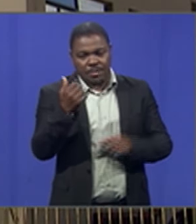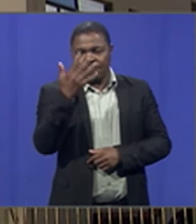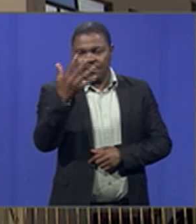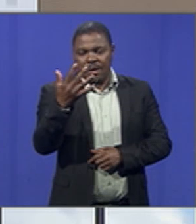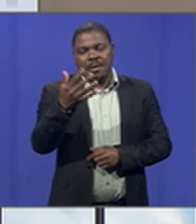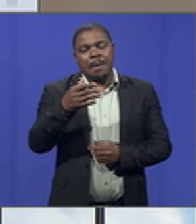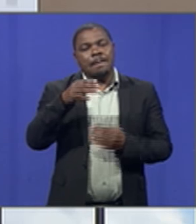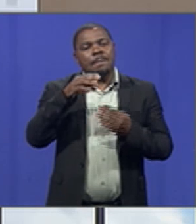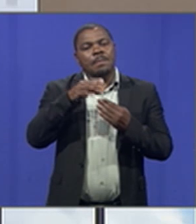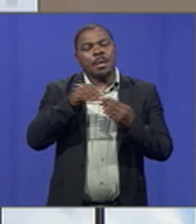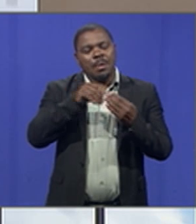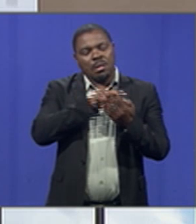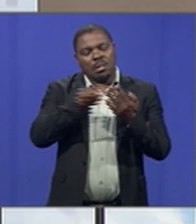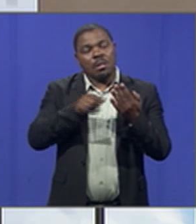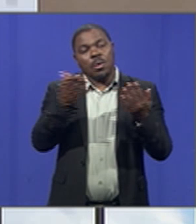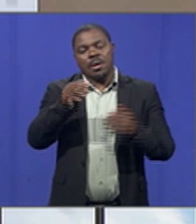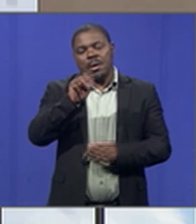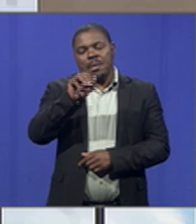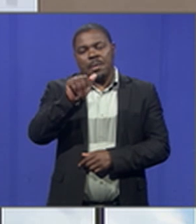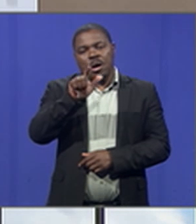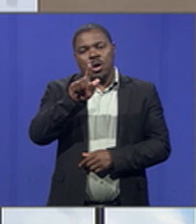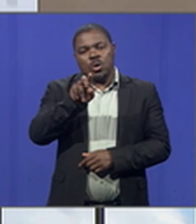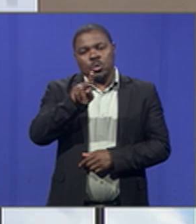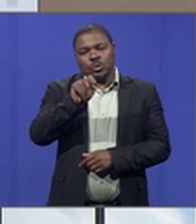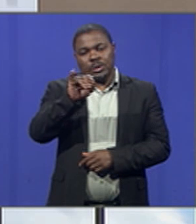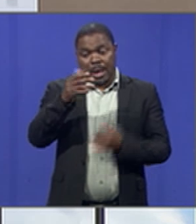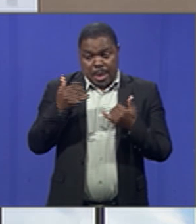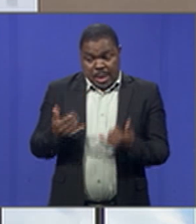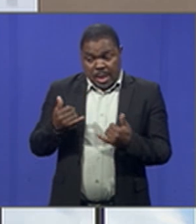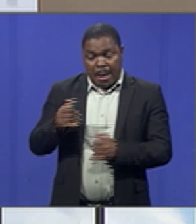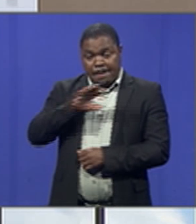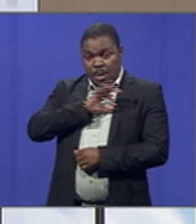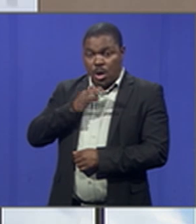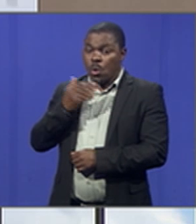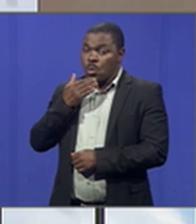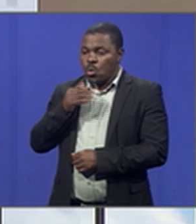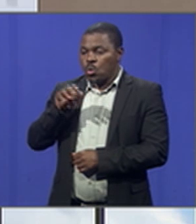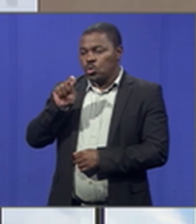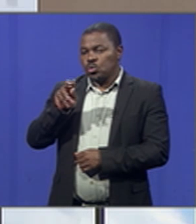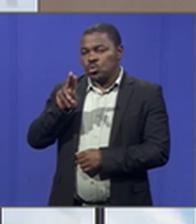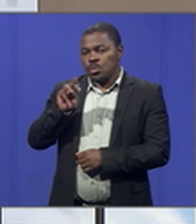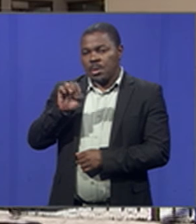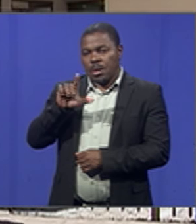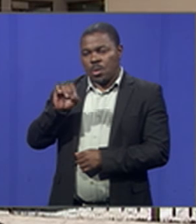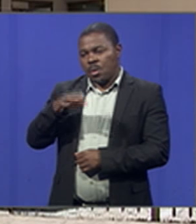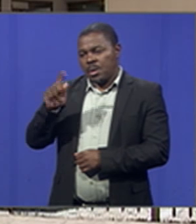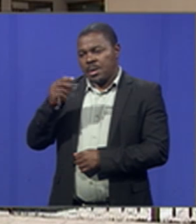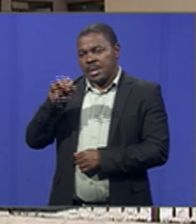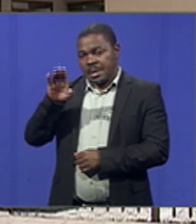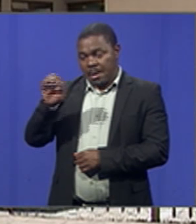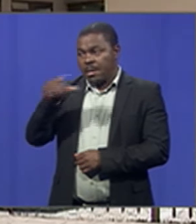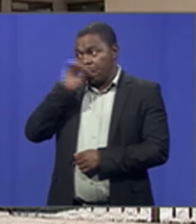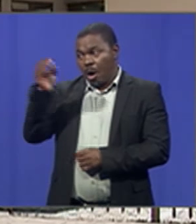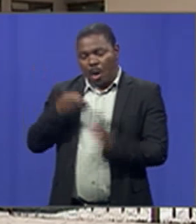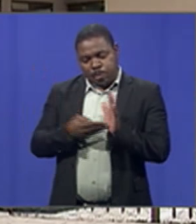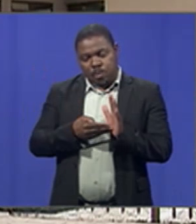kwa masepaleng wa Maluti a Phofung go akaretsa ratoropo wa ga jaana Tumelo Thebe jaaka naga e ipaakanyetsa ditlhopho tsa